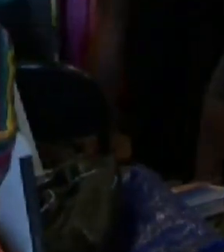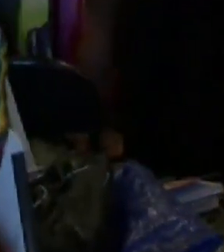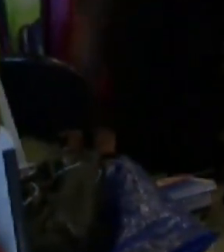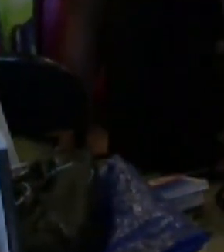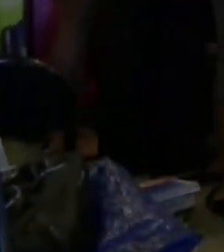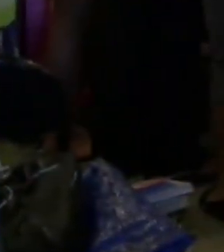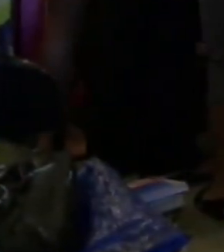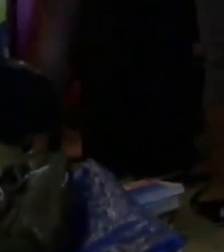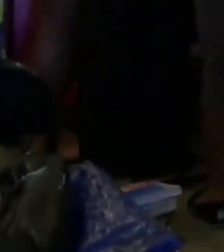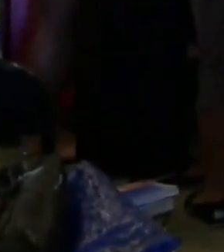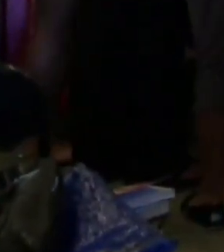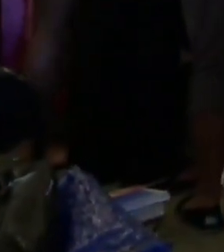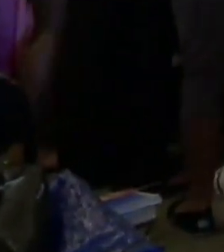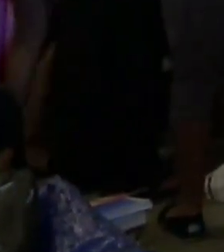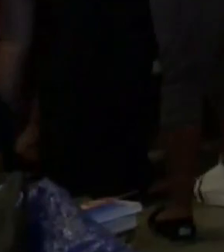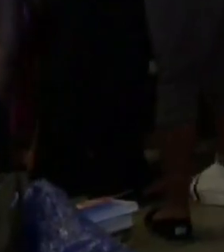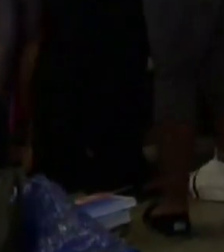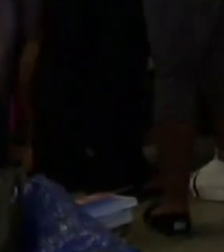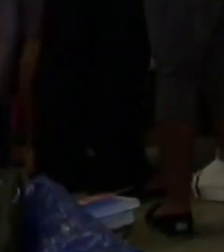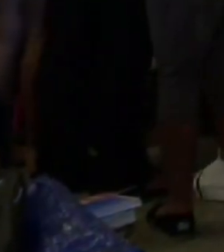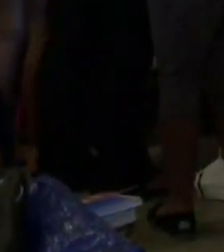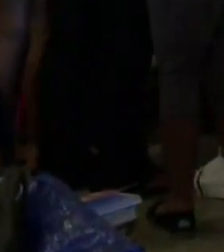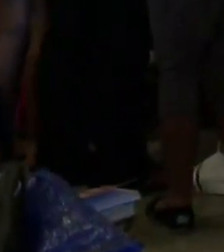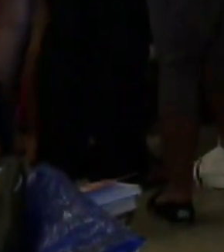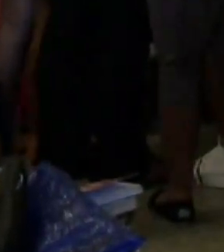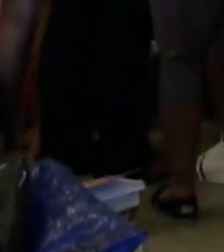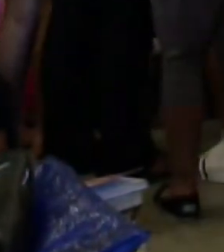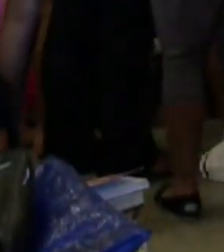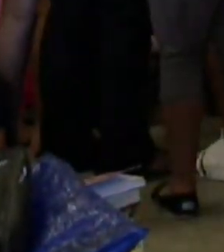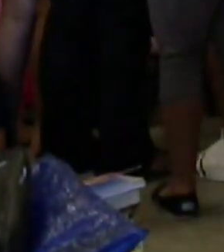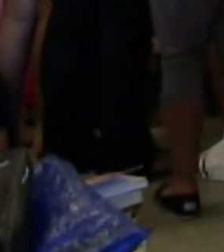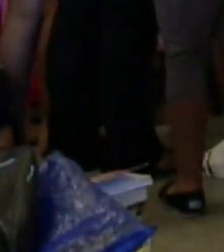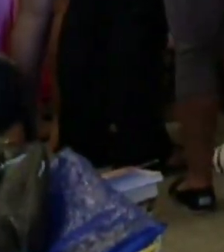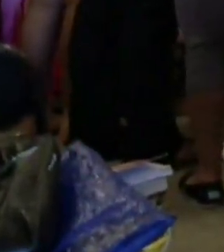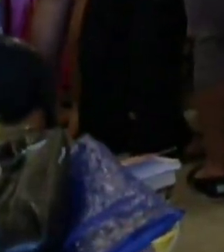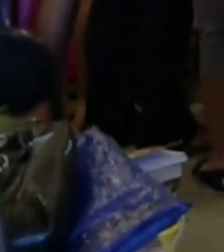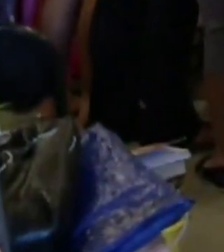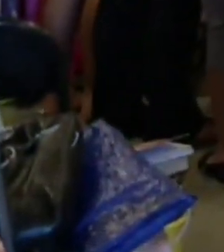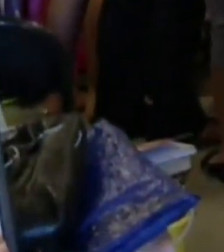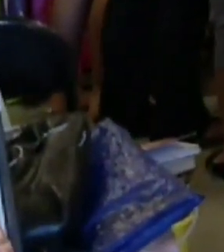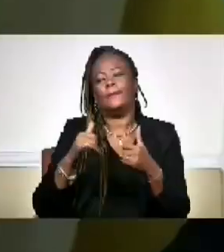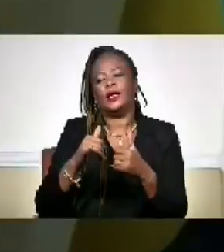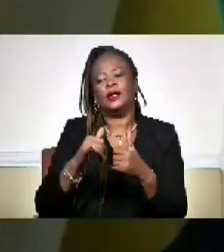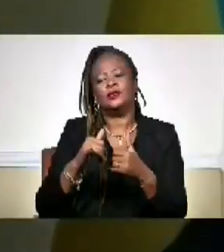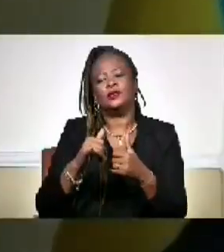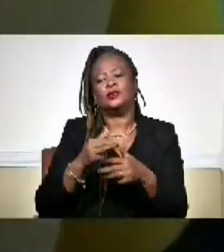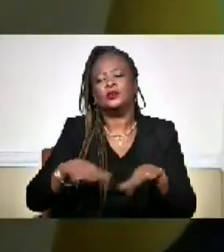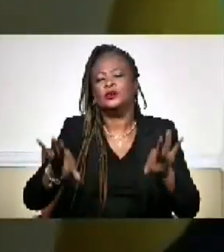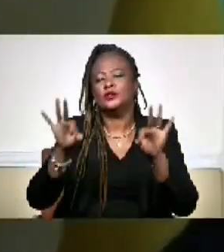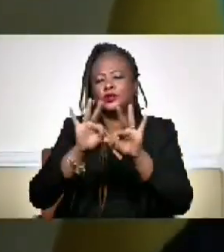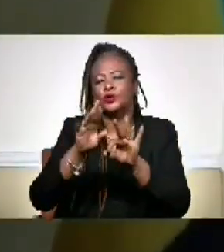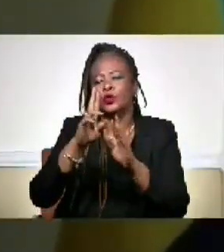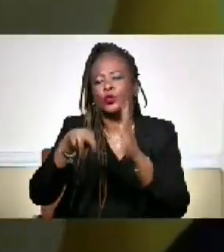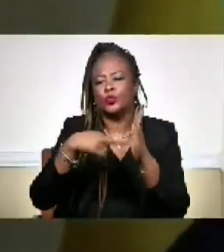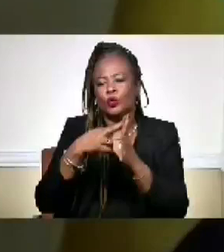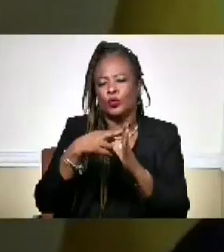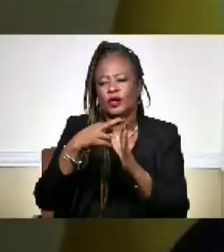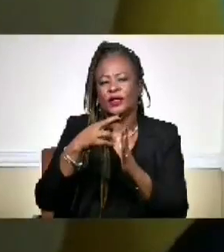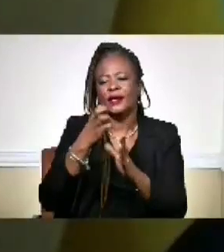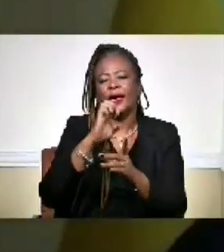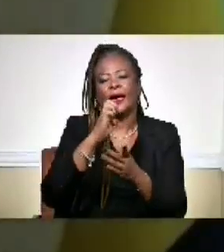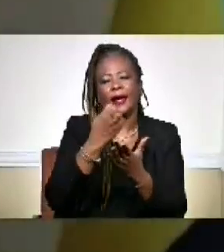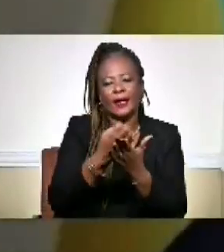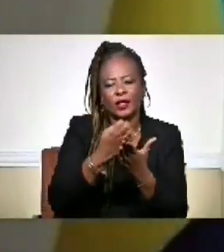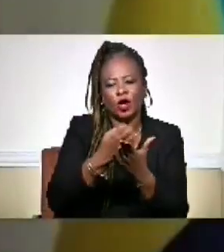Trade and industry-related policy will play a significant role in our economic